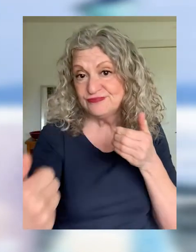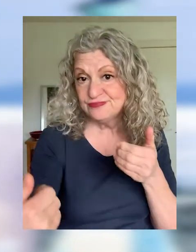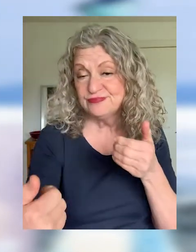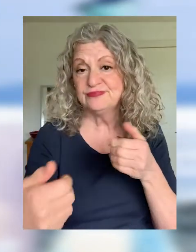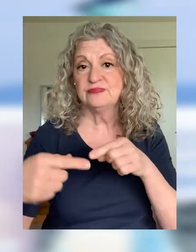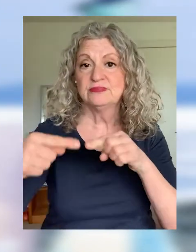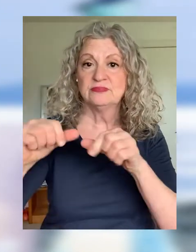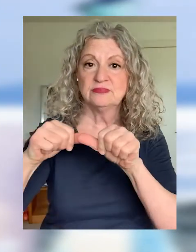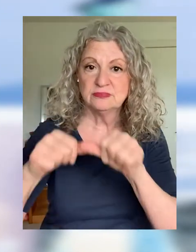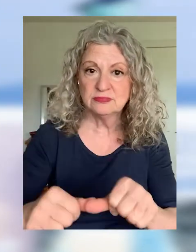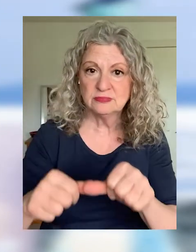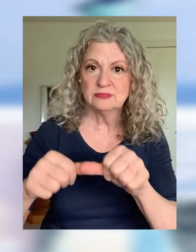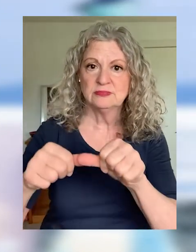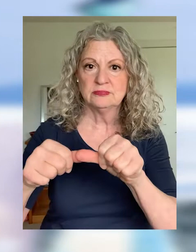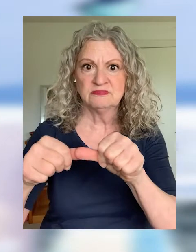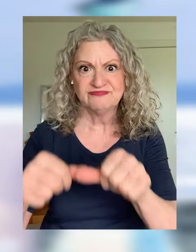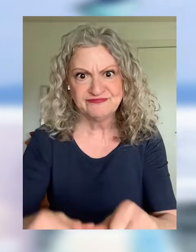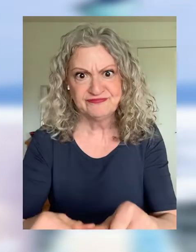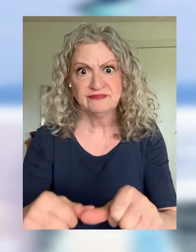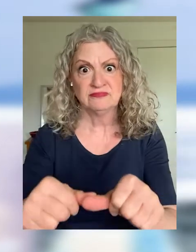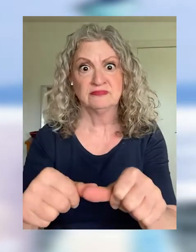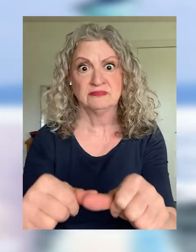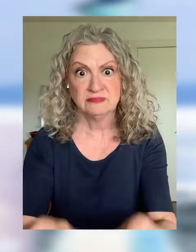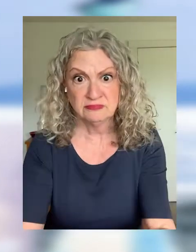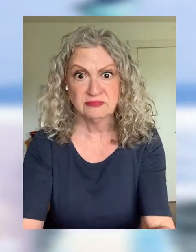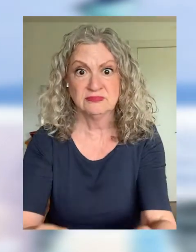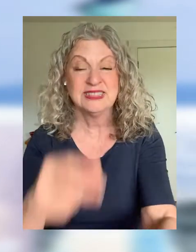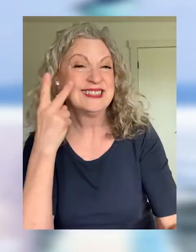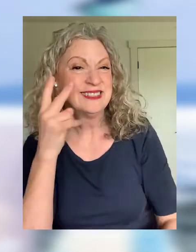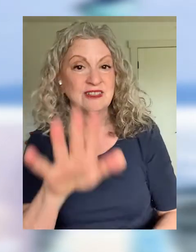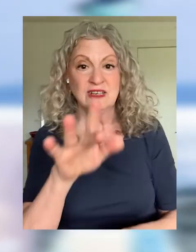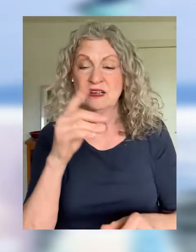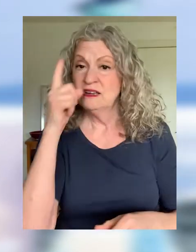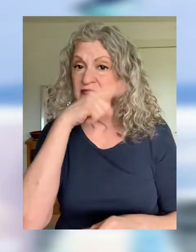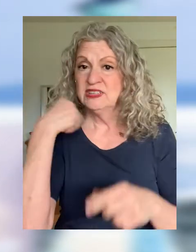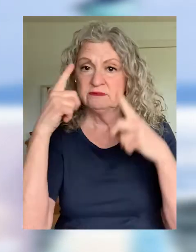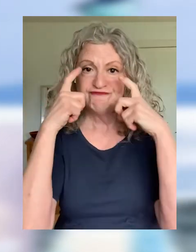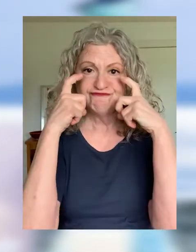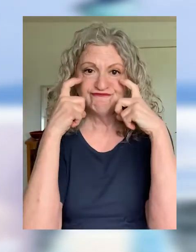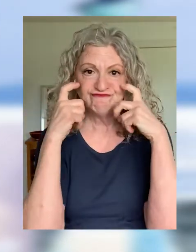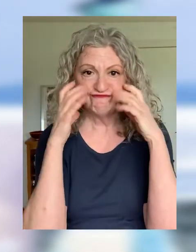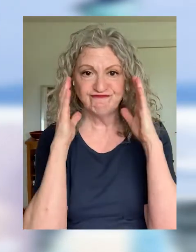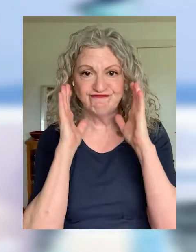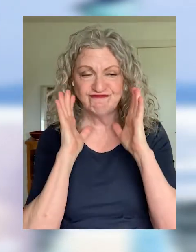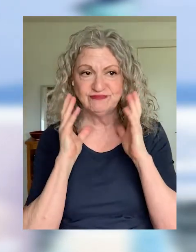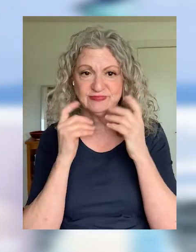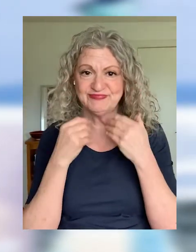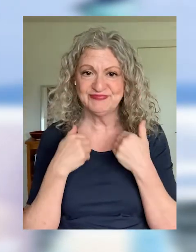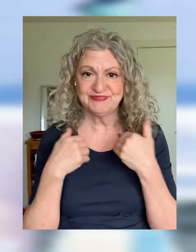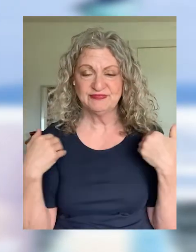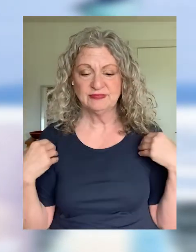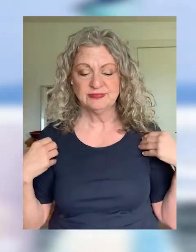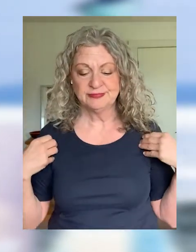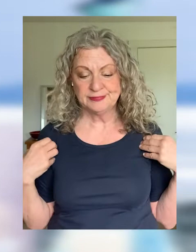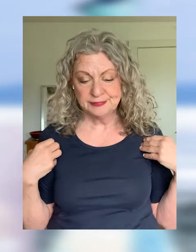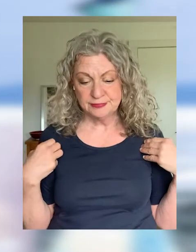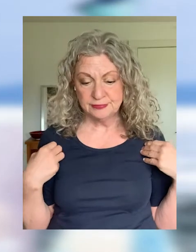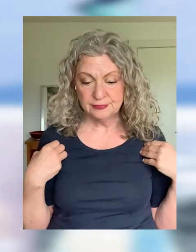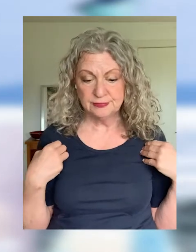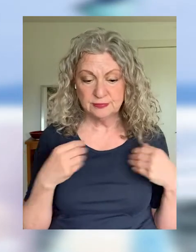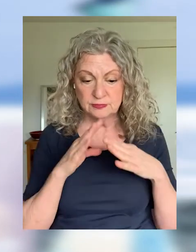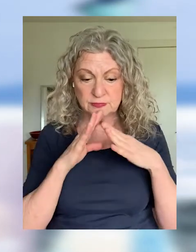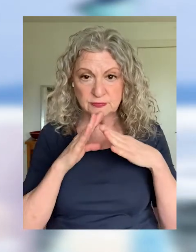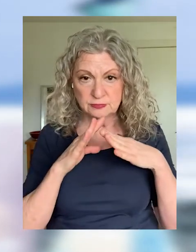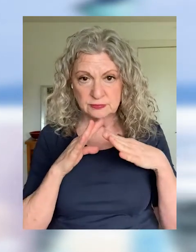on and on, I have watched their faces drain, their shoulders fall. They mute their